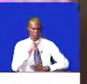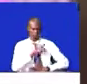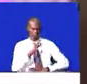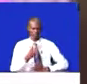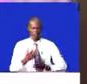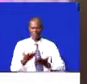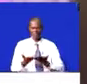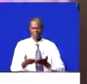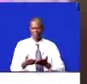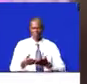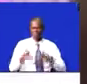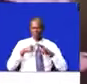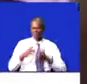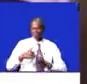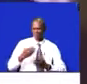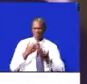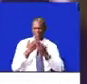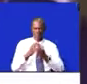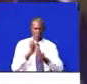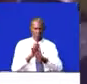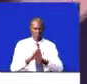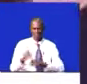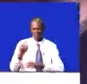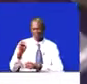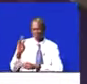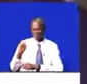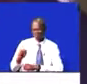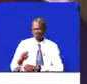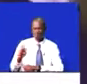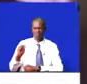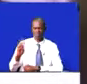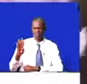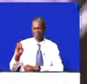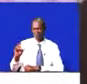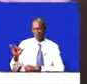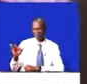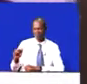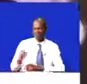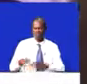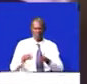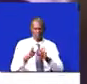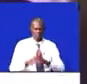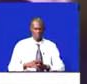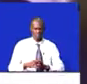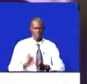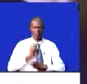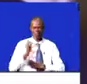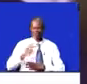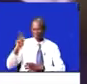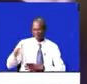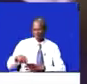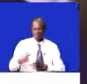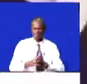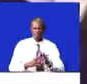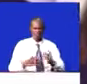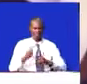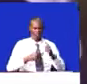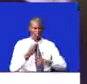many, many remarks, let me thank you once again, Tomboya, and our MPs, the ones who have come outside